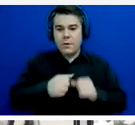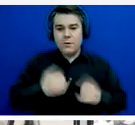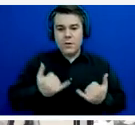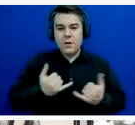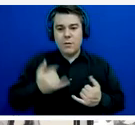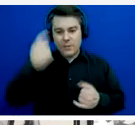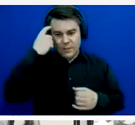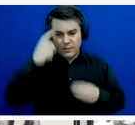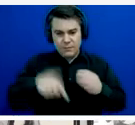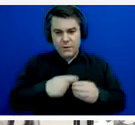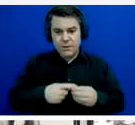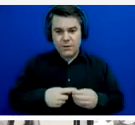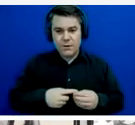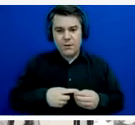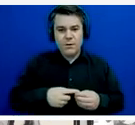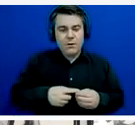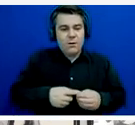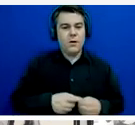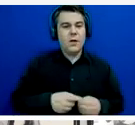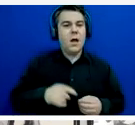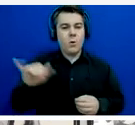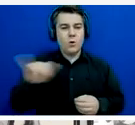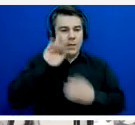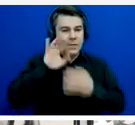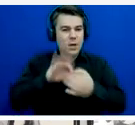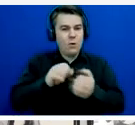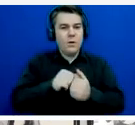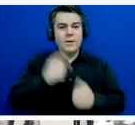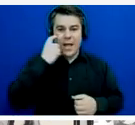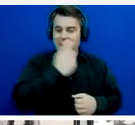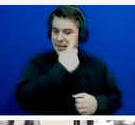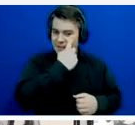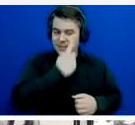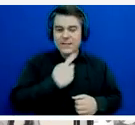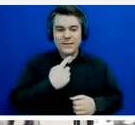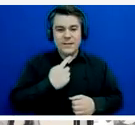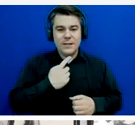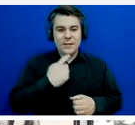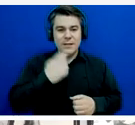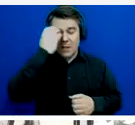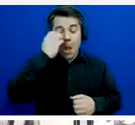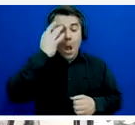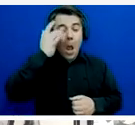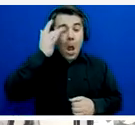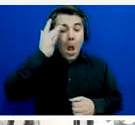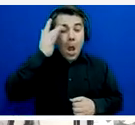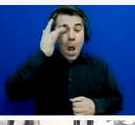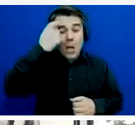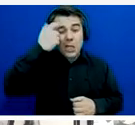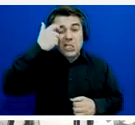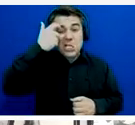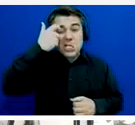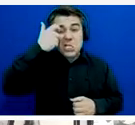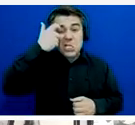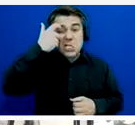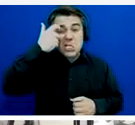also dealt with my eyelids would actually get, the skin on them would get like kind of flaky and itchy with